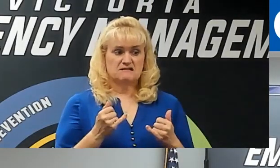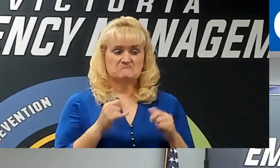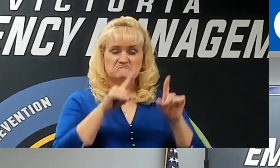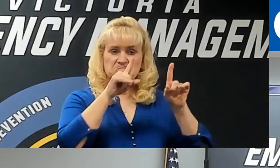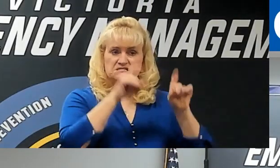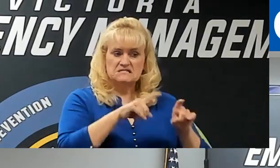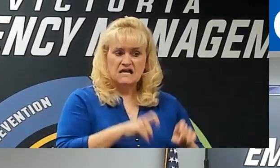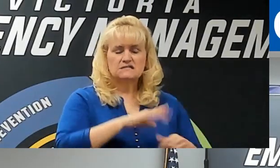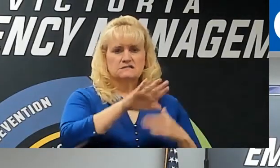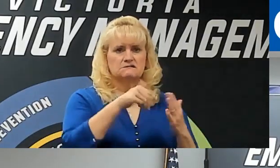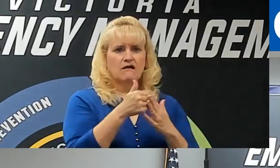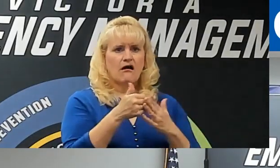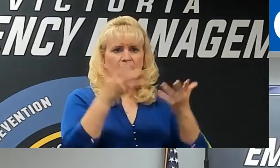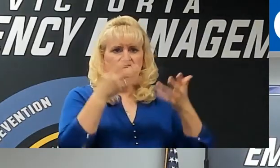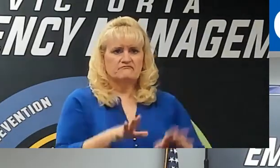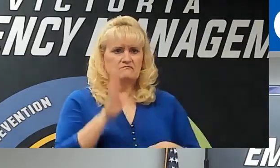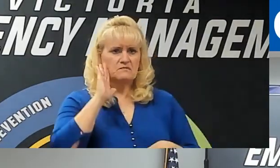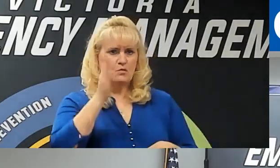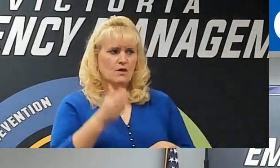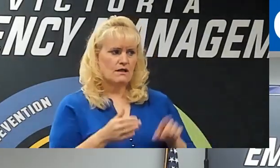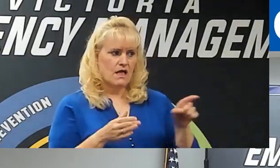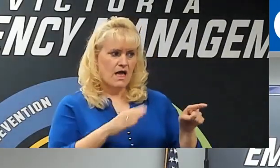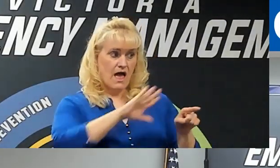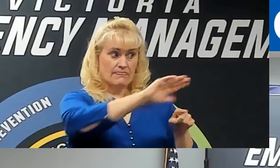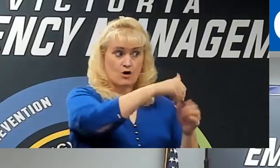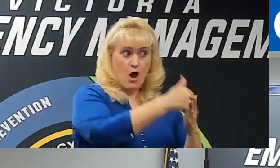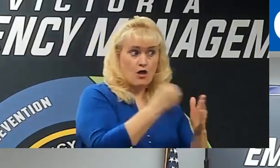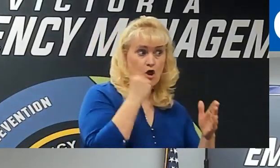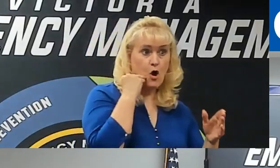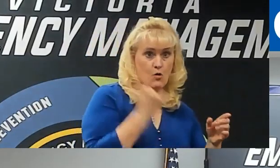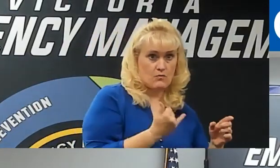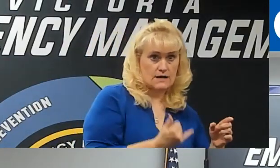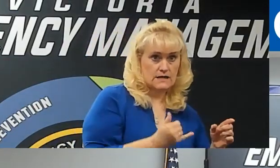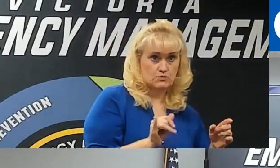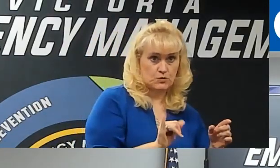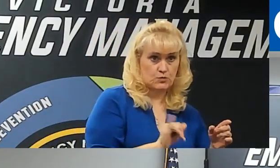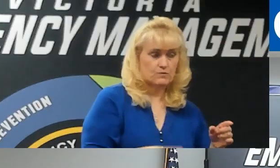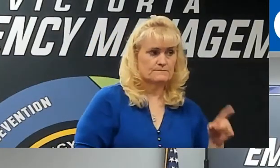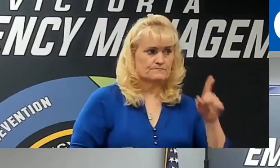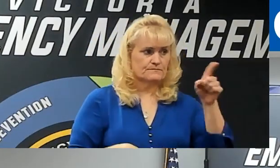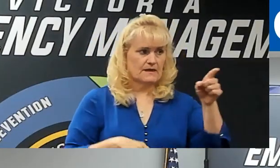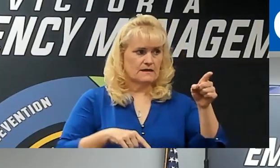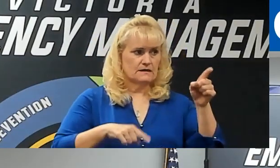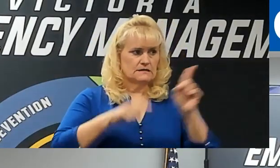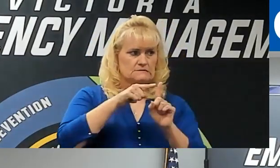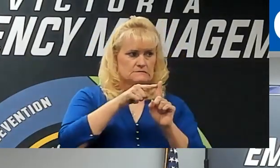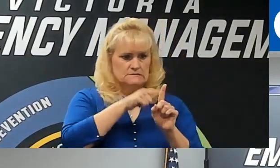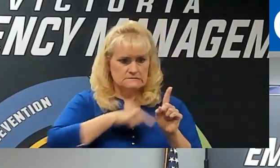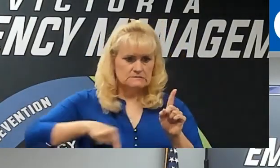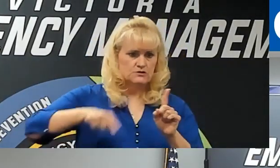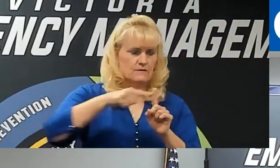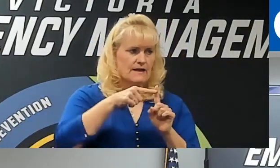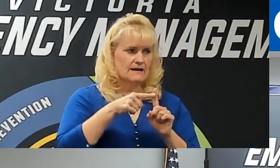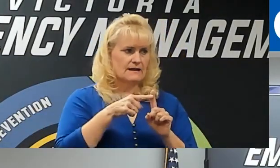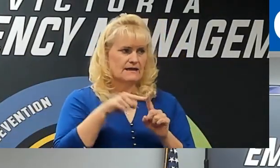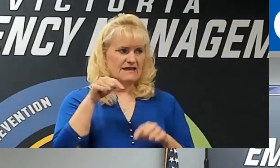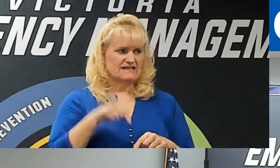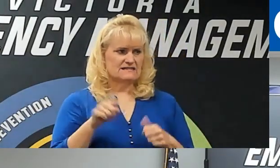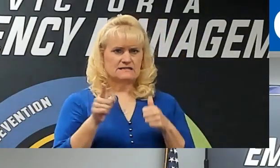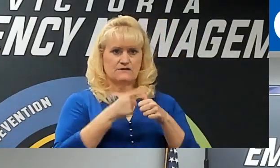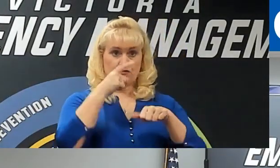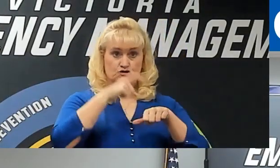mind, those positives are all isolated at home right now. Okay. And then just wanted to circle back. I mean, is this the first time we've been at